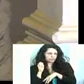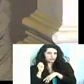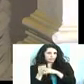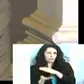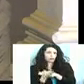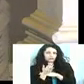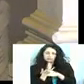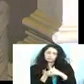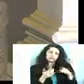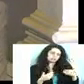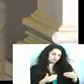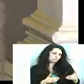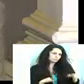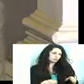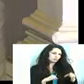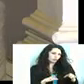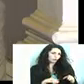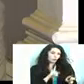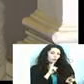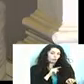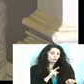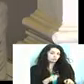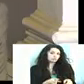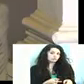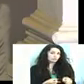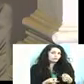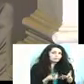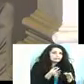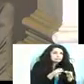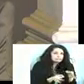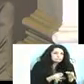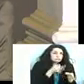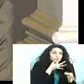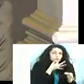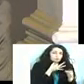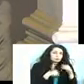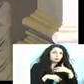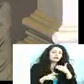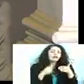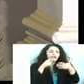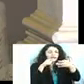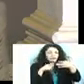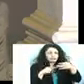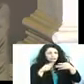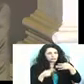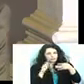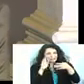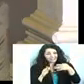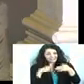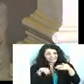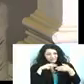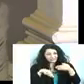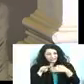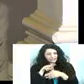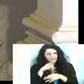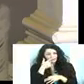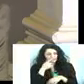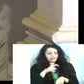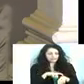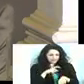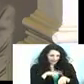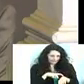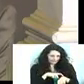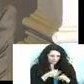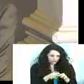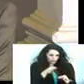fill those in as quickly as possible. You know, I said last week that the next two Sundays are always problematic for us. One, of course, when the clocks spring